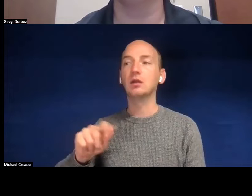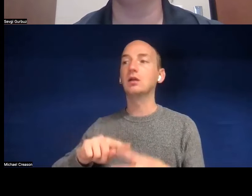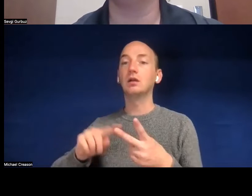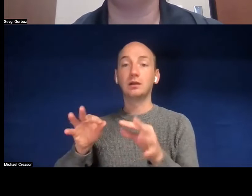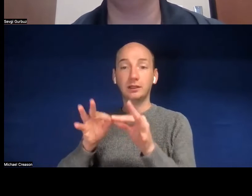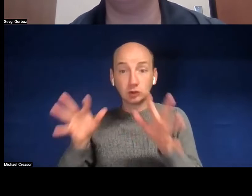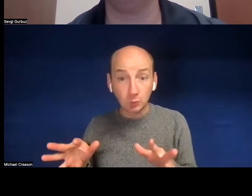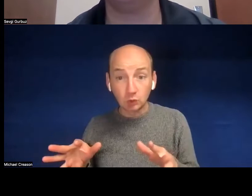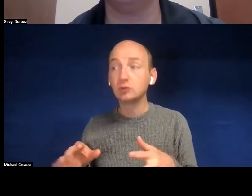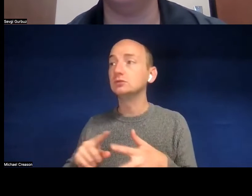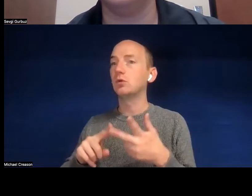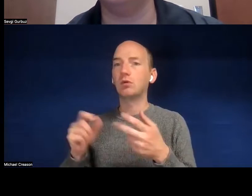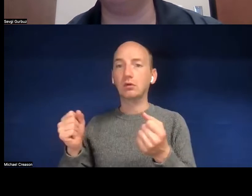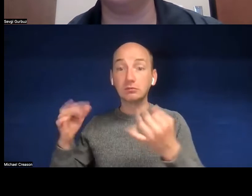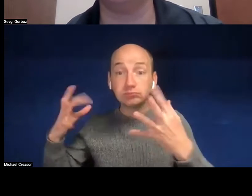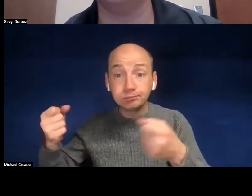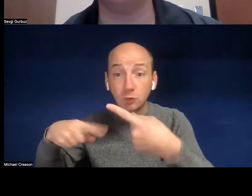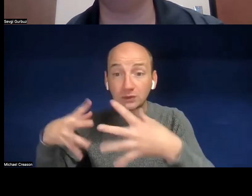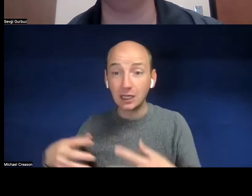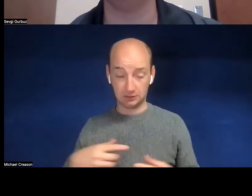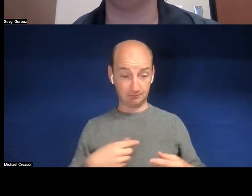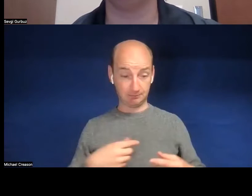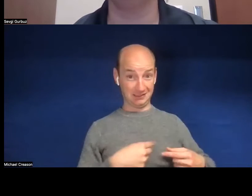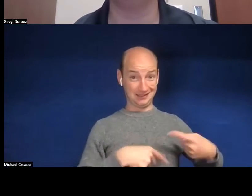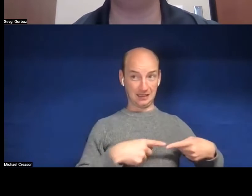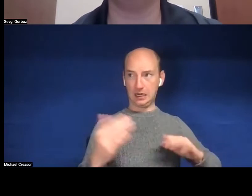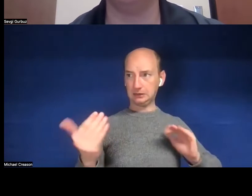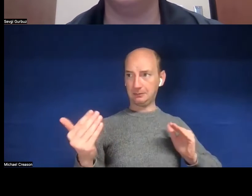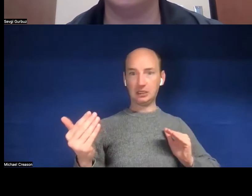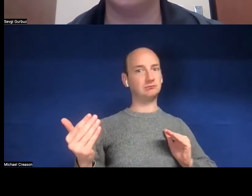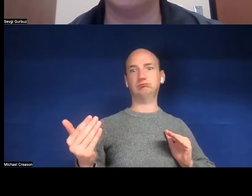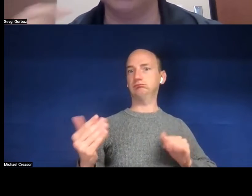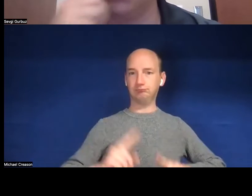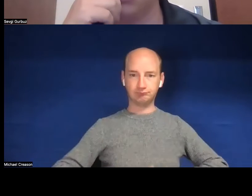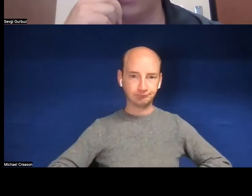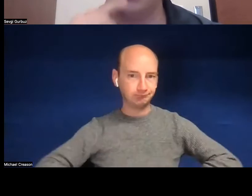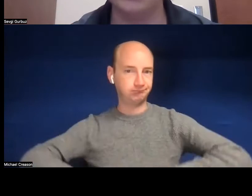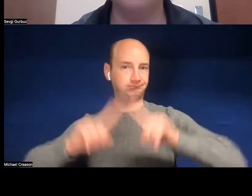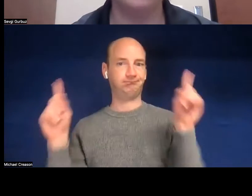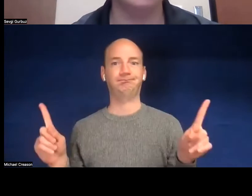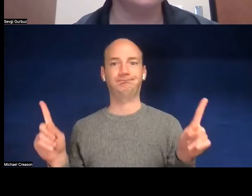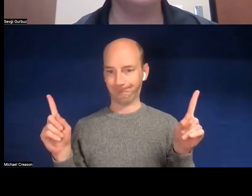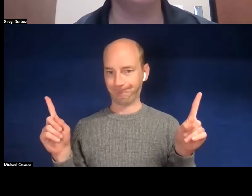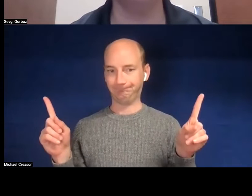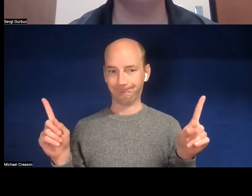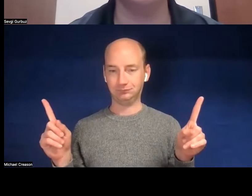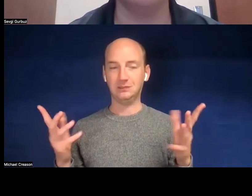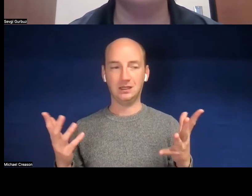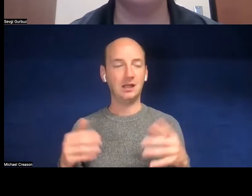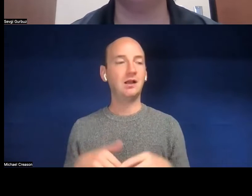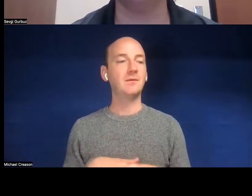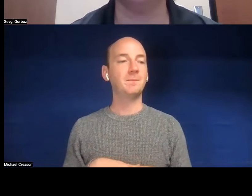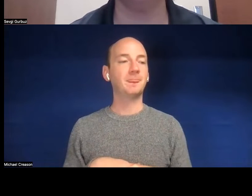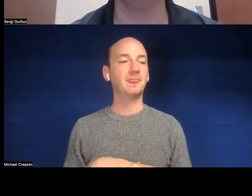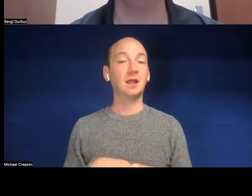interpreter or a fluent person in the deaf community would be articulating sign language. And given that we couldn't really go